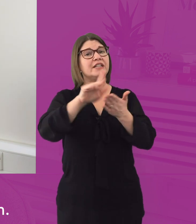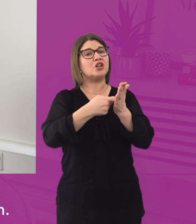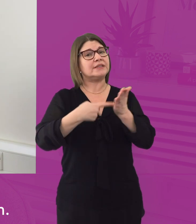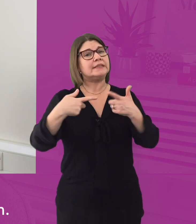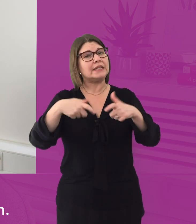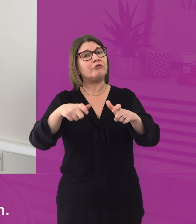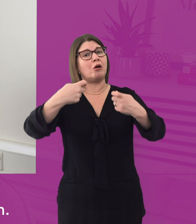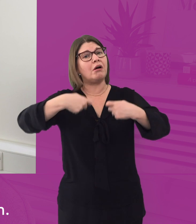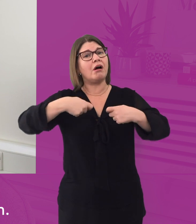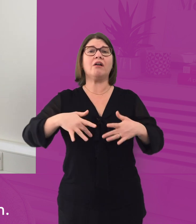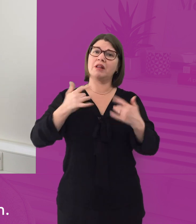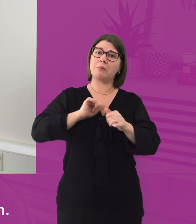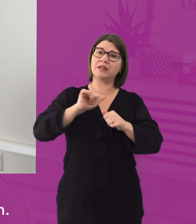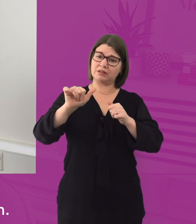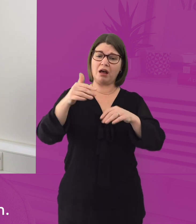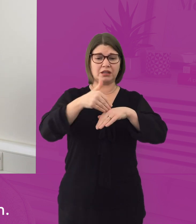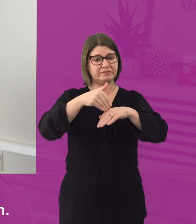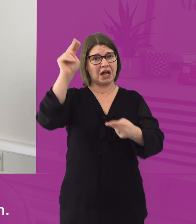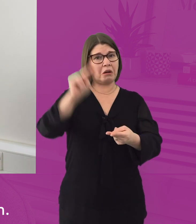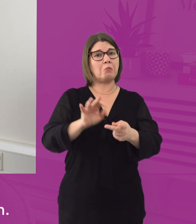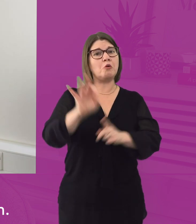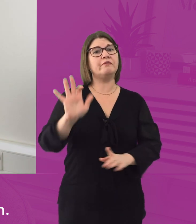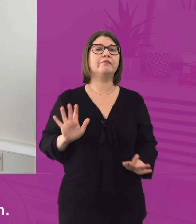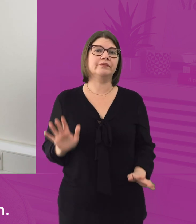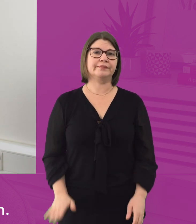quite yourself as it all settles into your system.